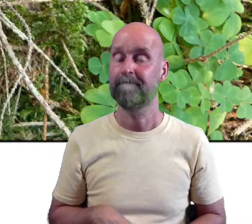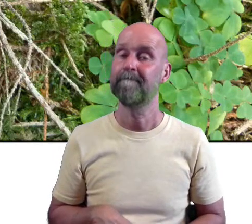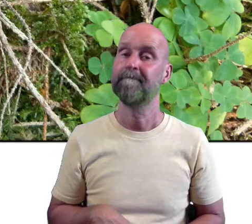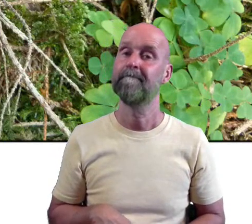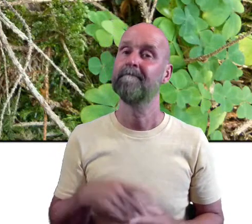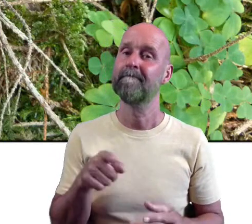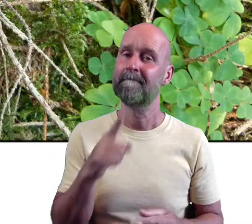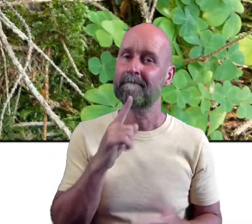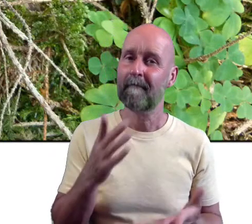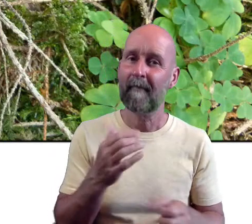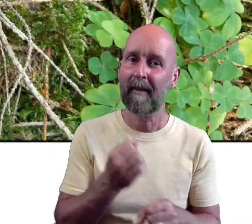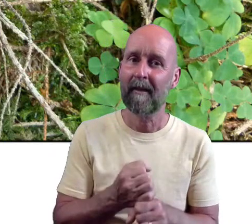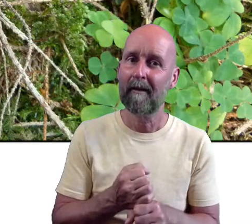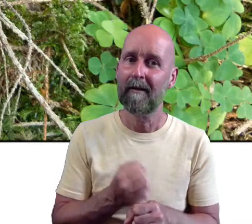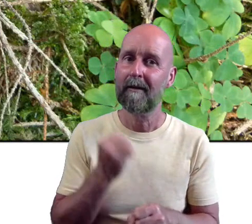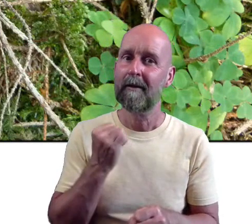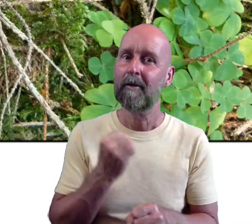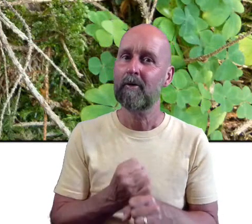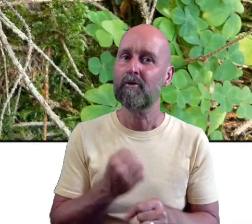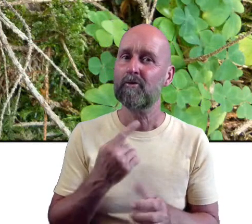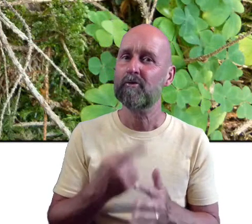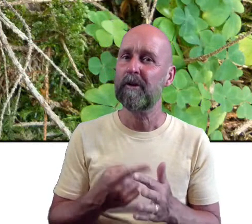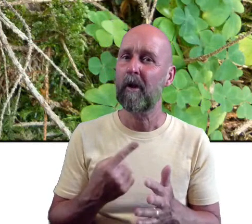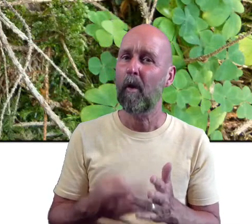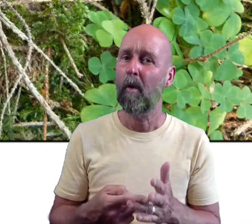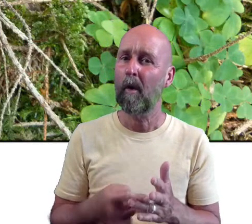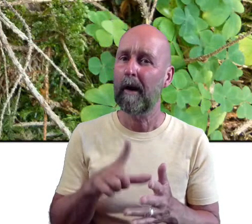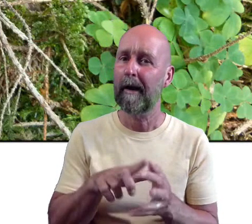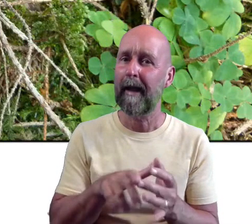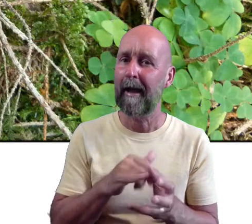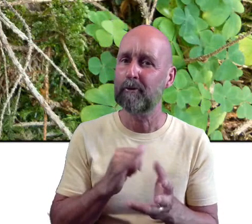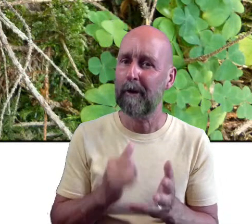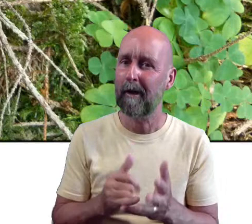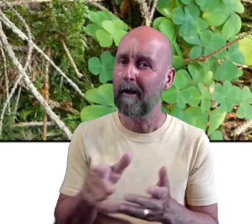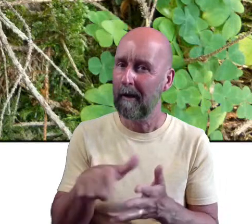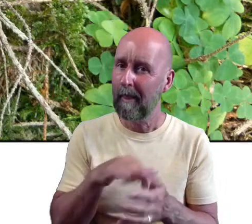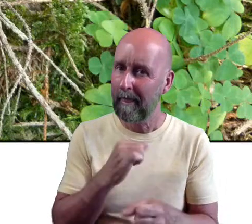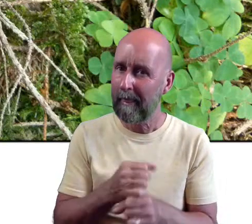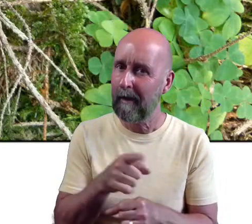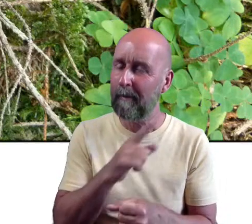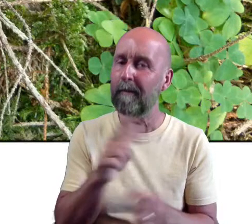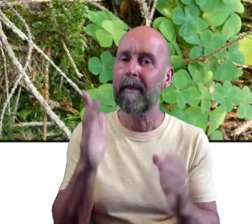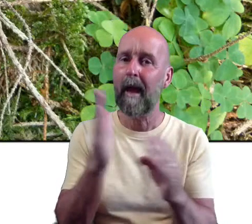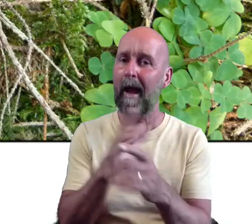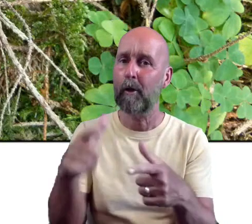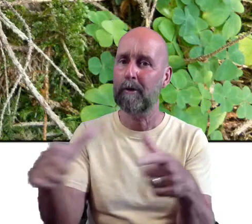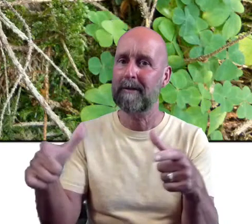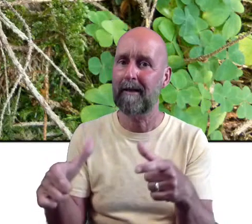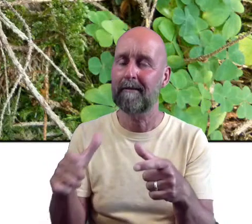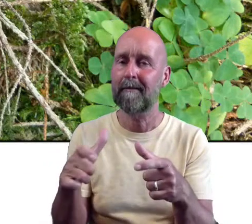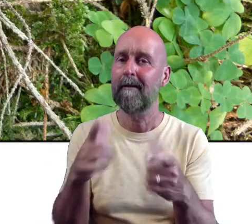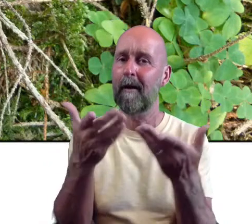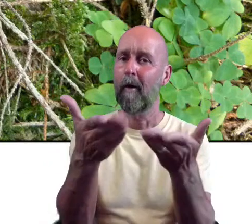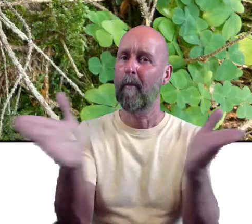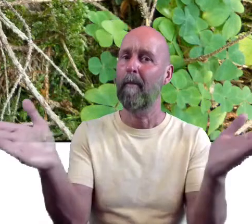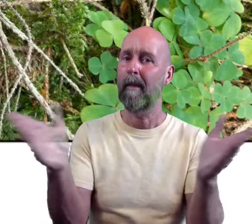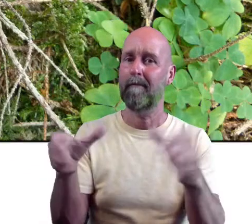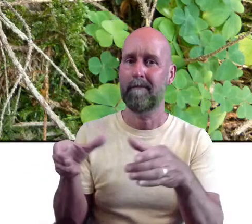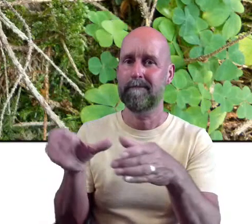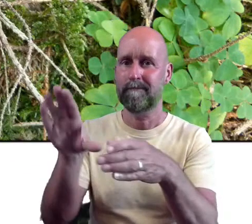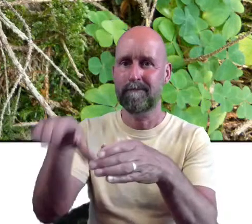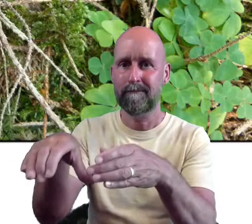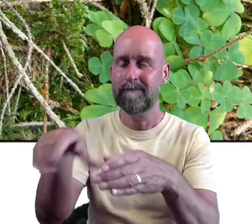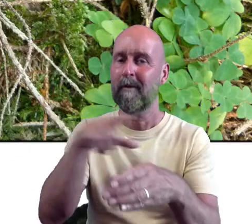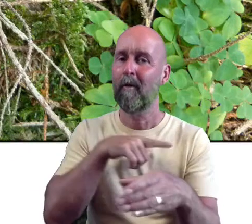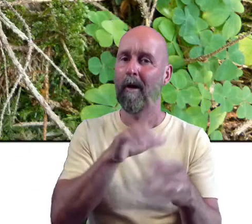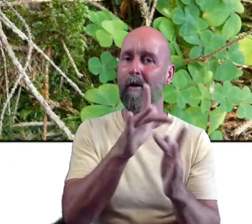game geocaching, which is a GPS treasure hunt where people hide containers in public places and then they put their coordinates online